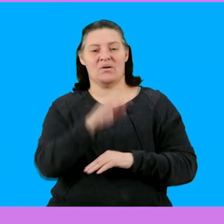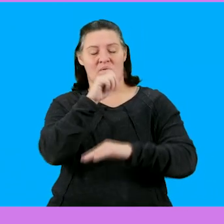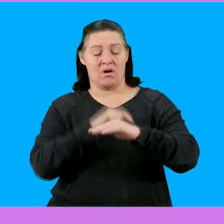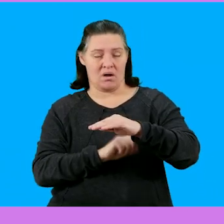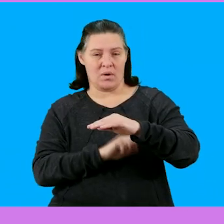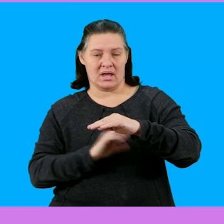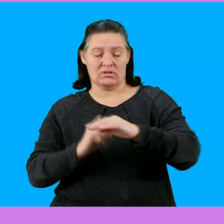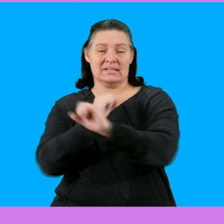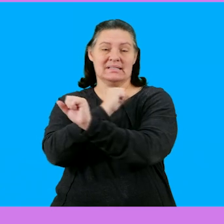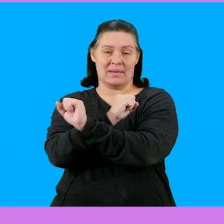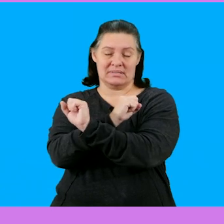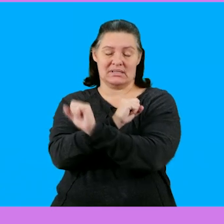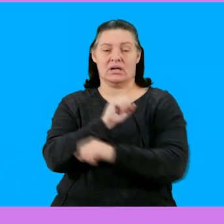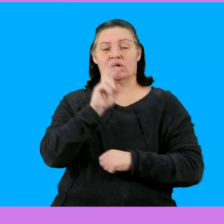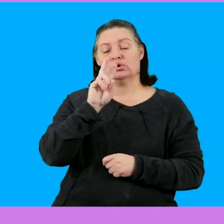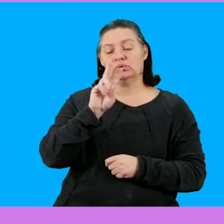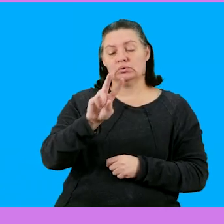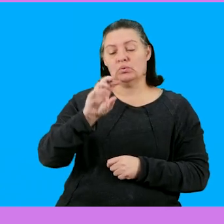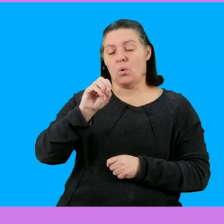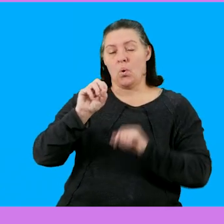multiply by